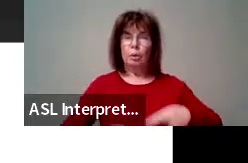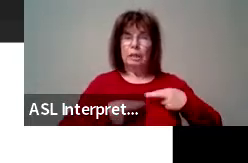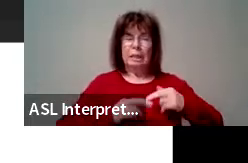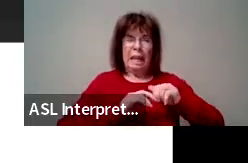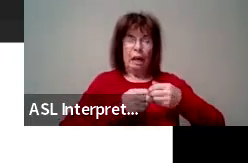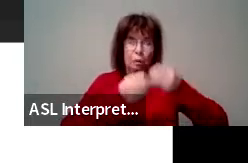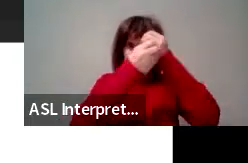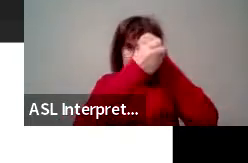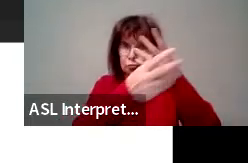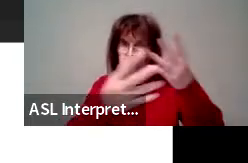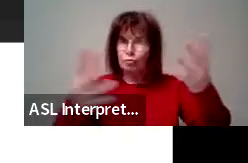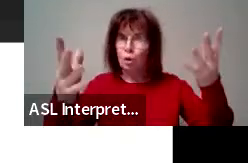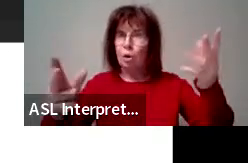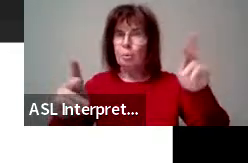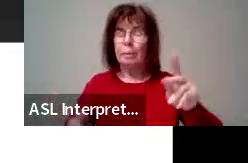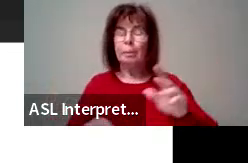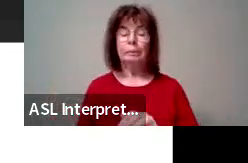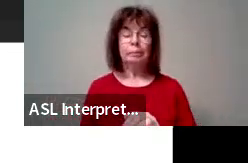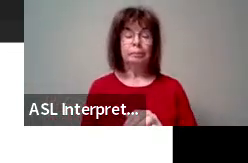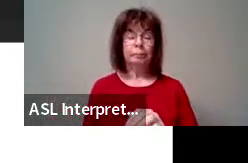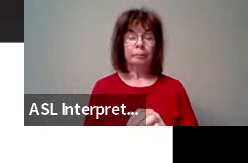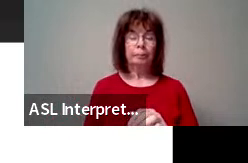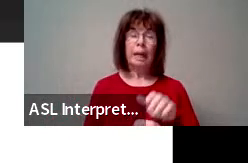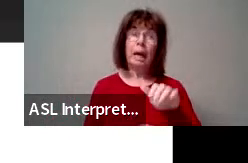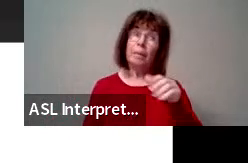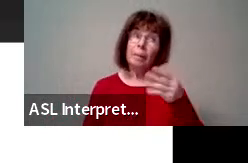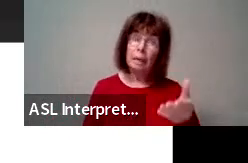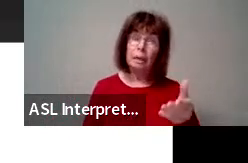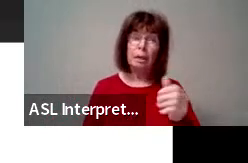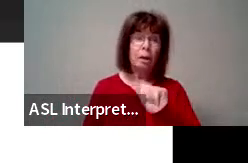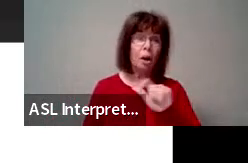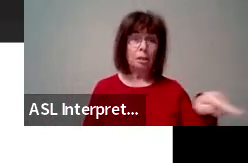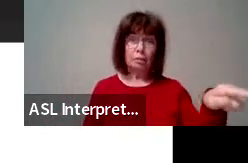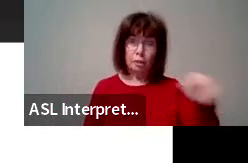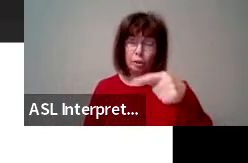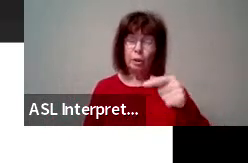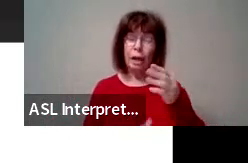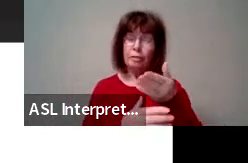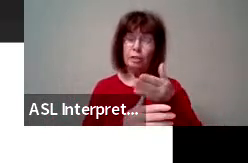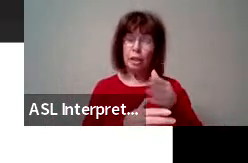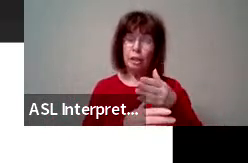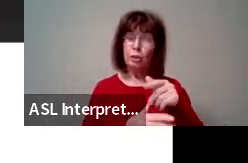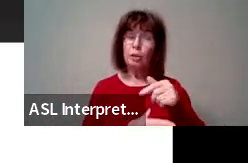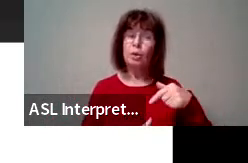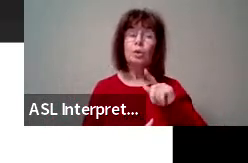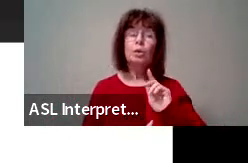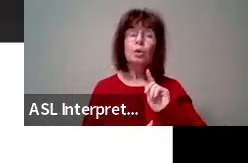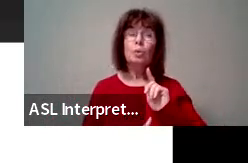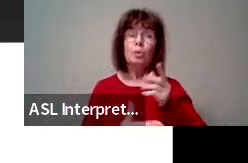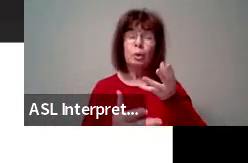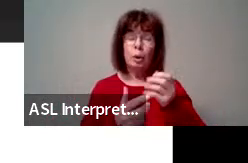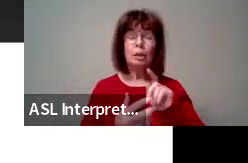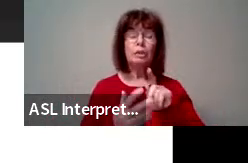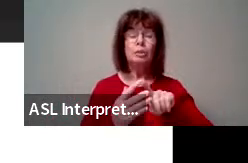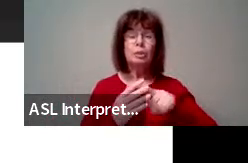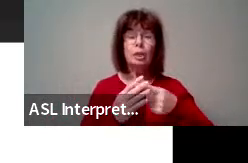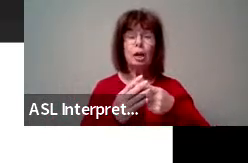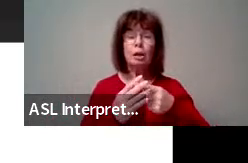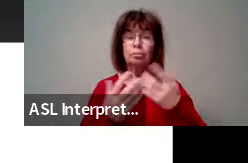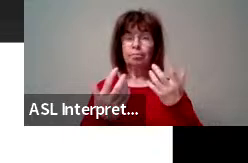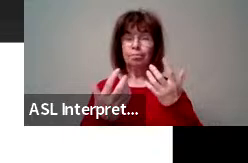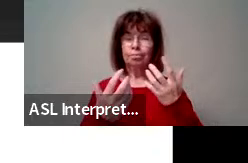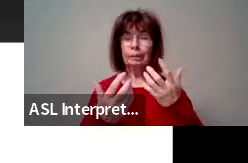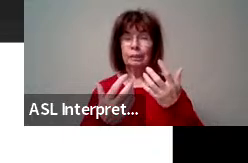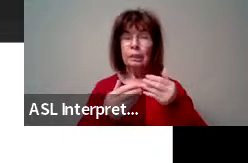messages out? And then, this is something that all of you have shared with us, is that we really want to start integrating more services at